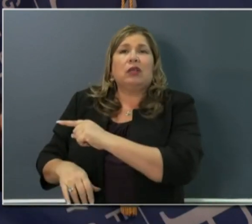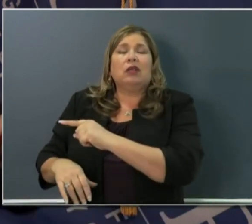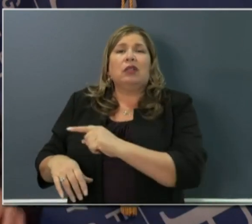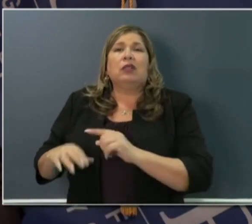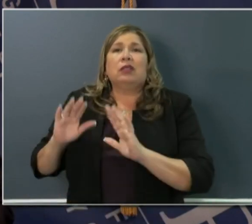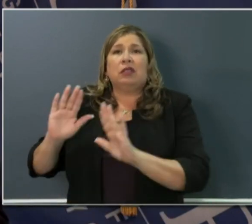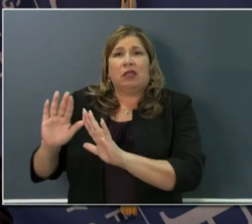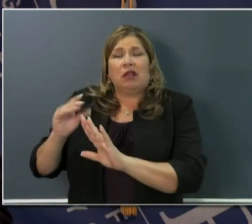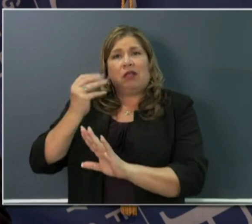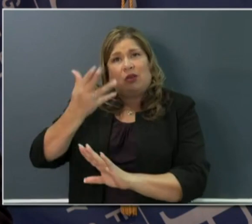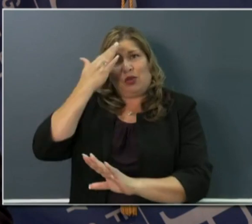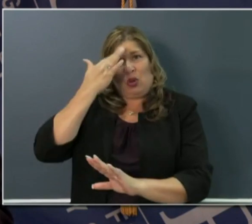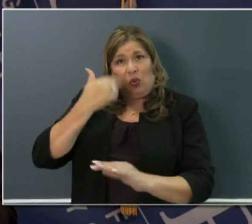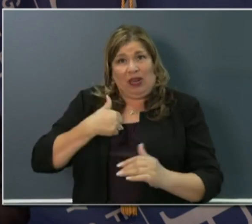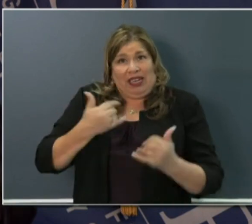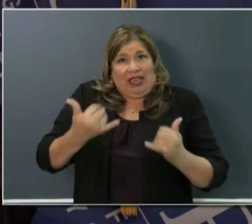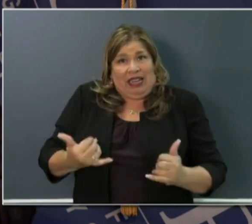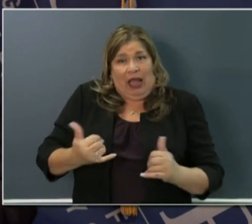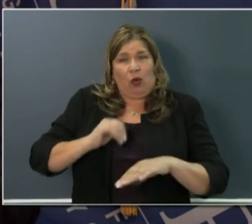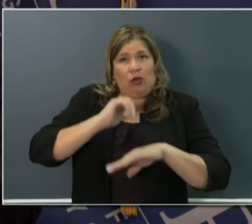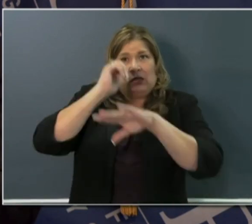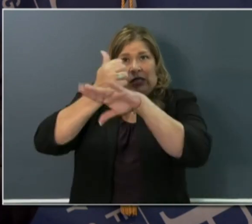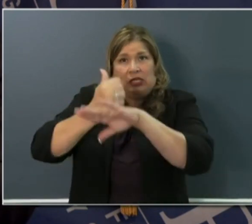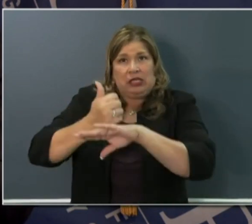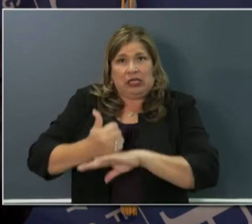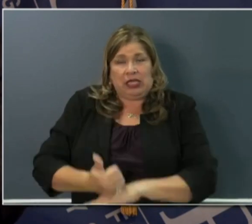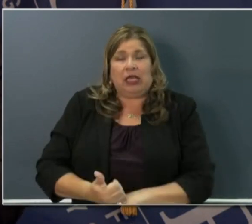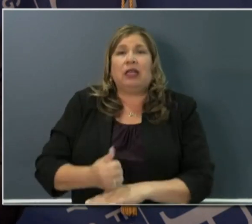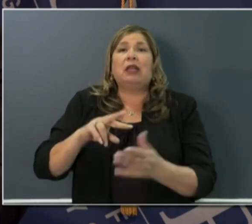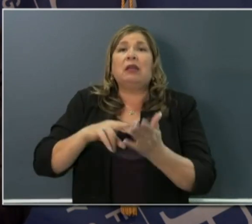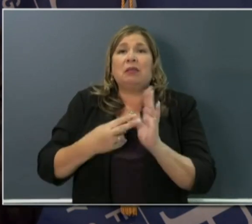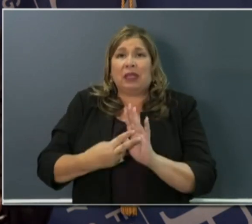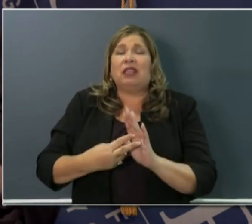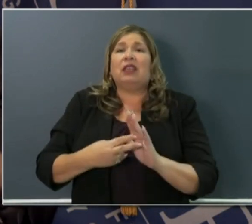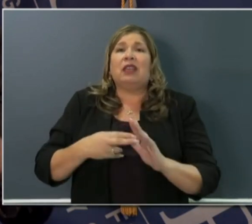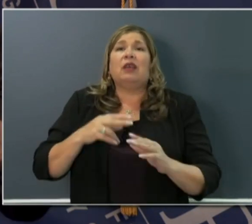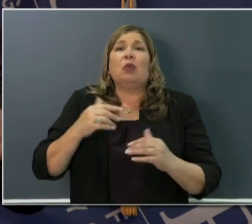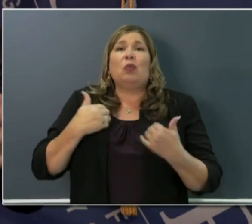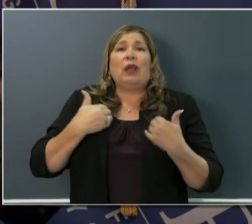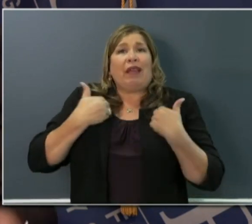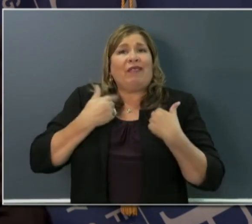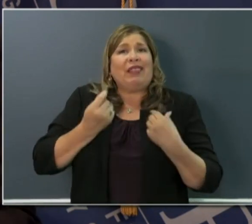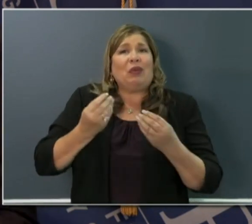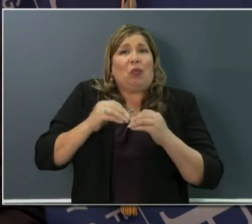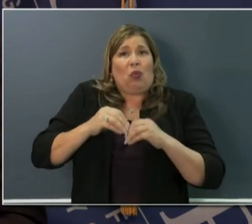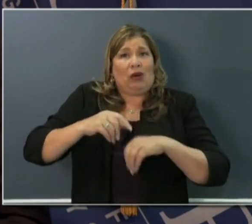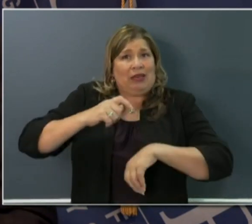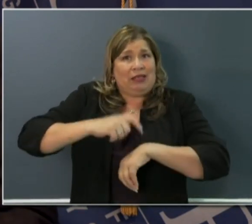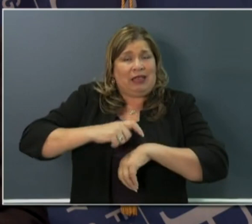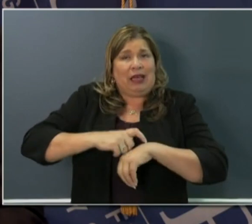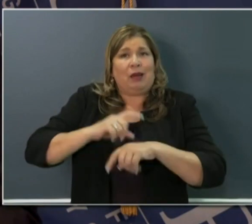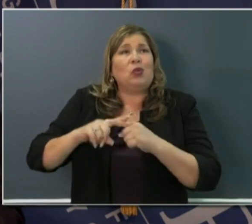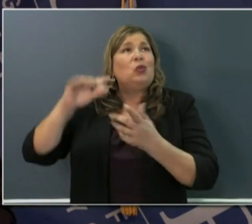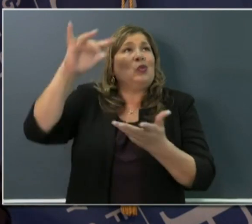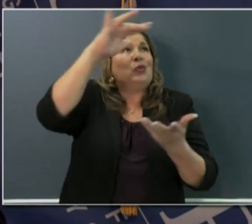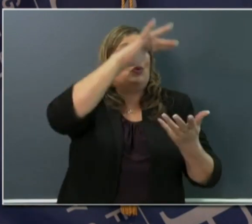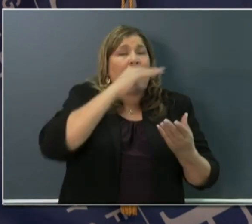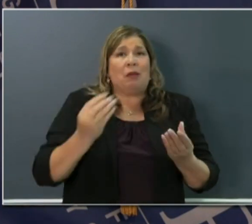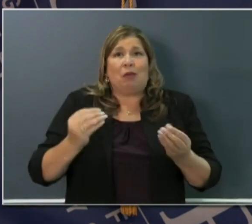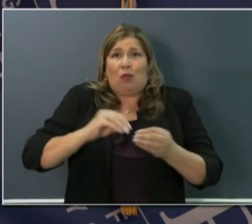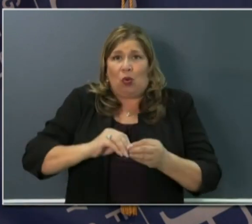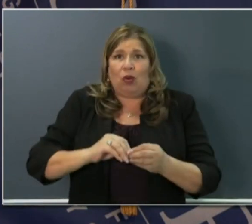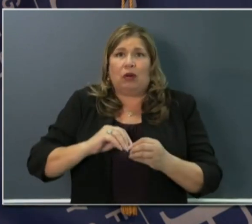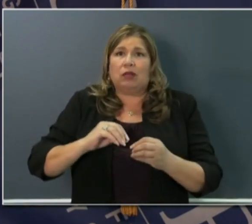these assets in place so that we can at least buy ourselves some time as we procure all of these other resources in real